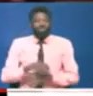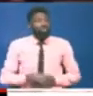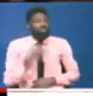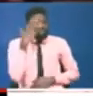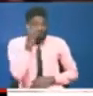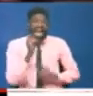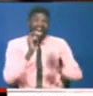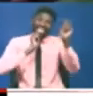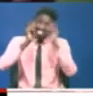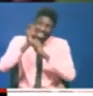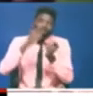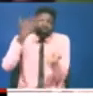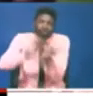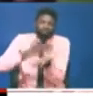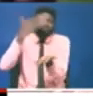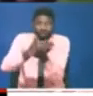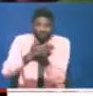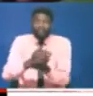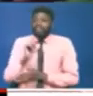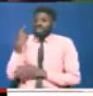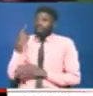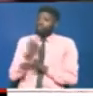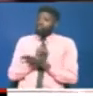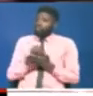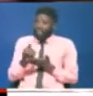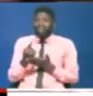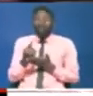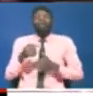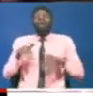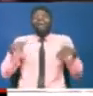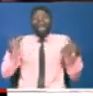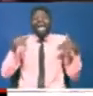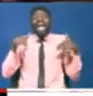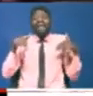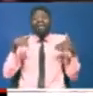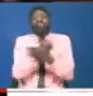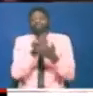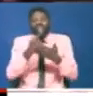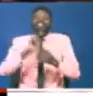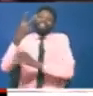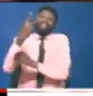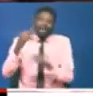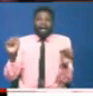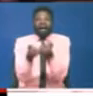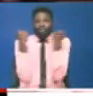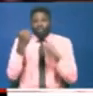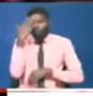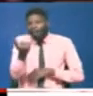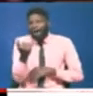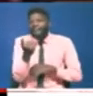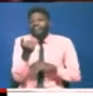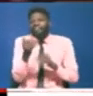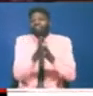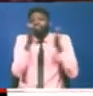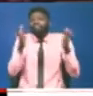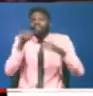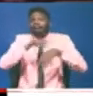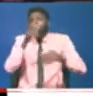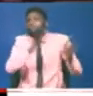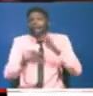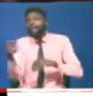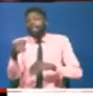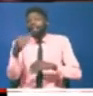one being 1 week after the first one was done. What was this being reorganized when it was post? Number